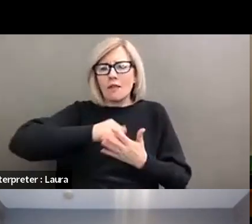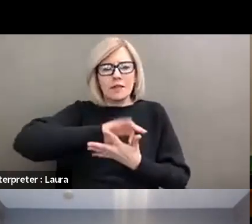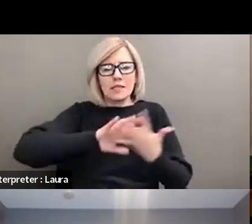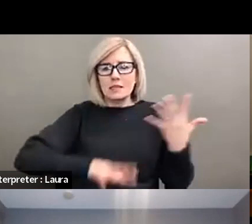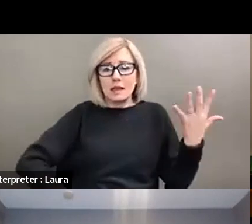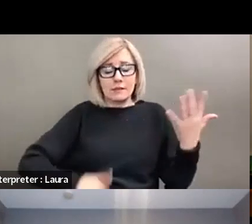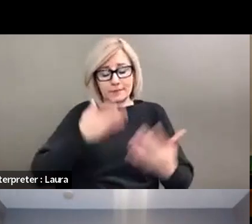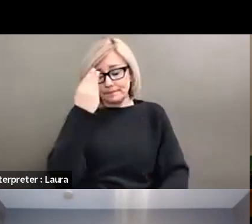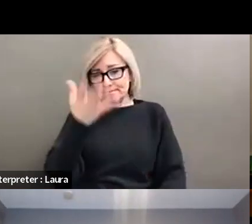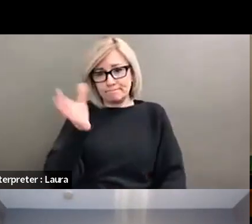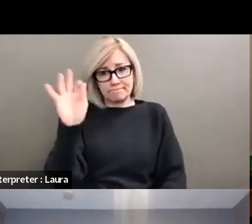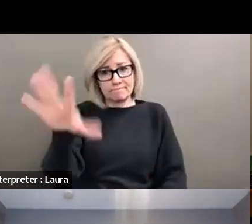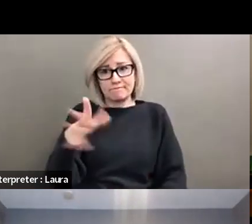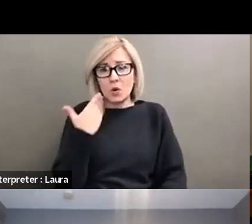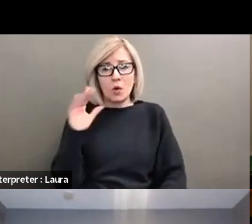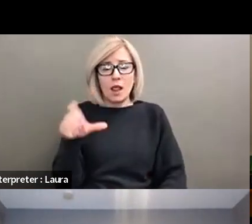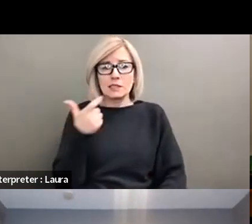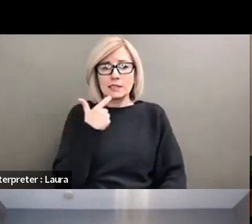else to say other than